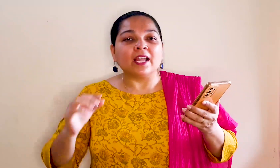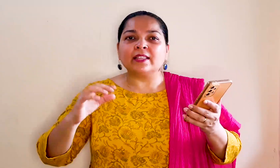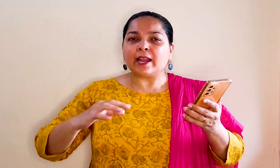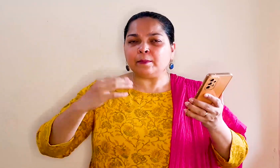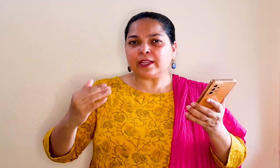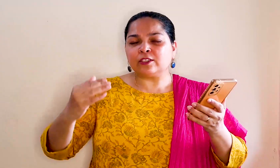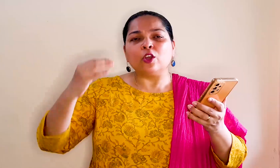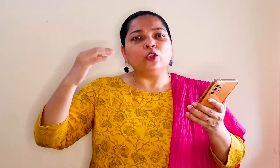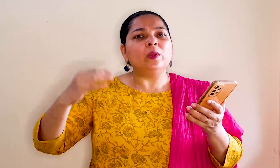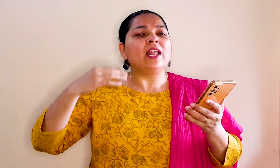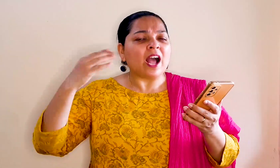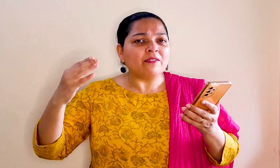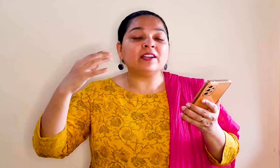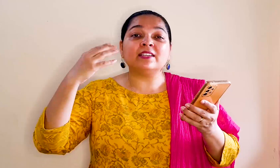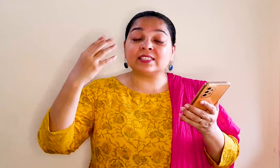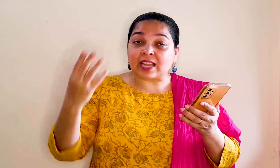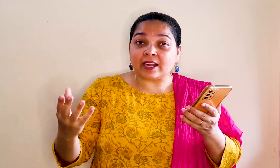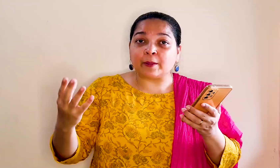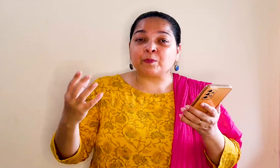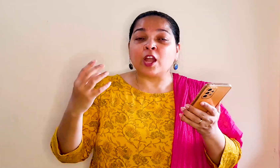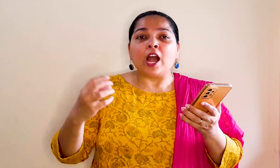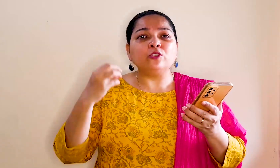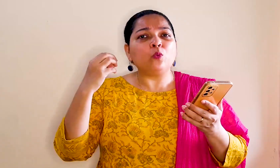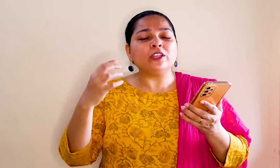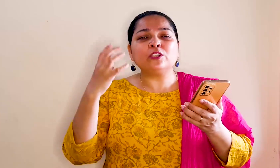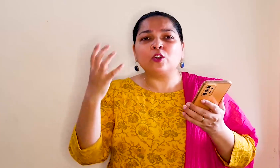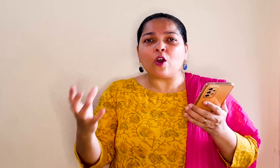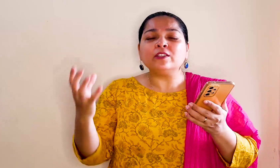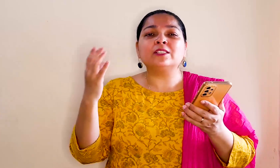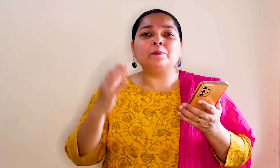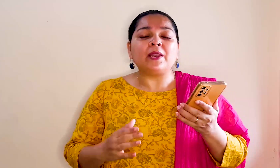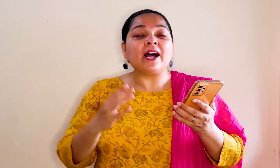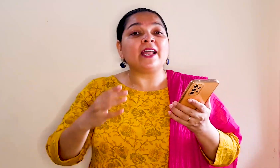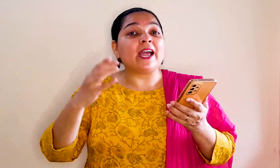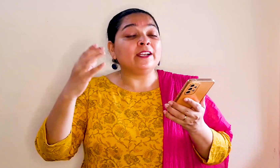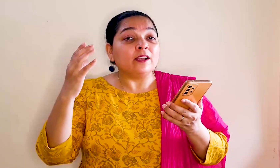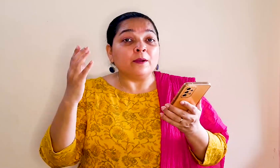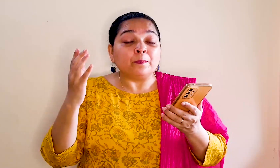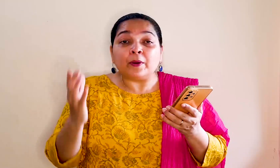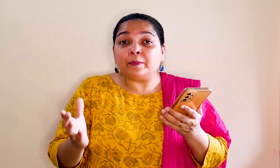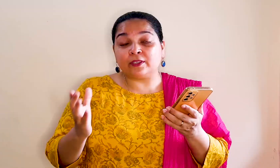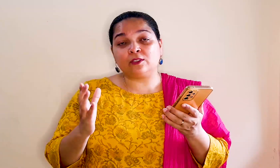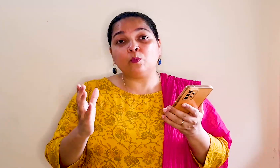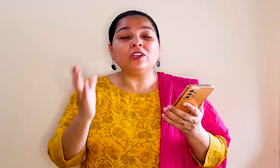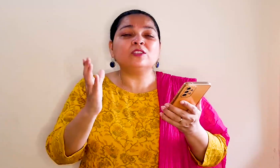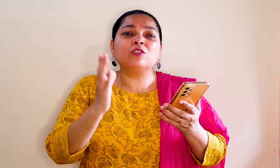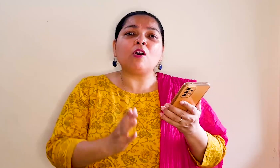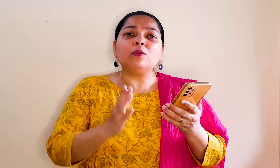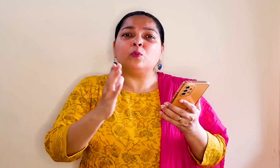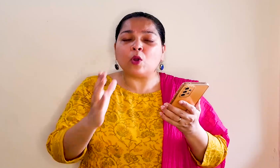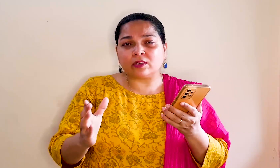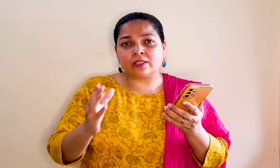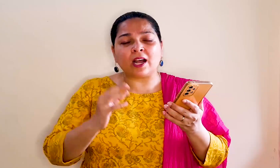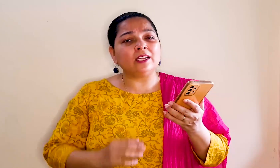purpose. That means you will have an understanding as to what is God's plan and purpose. What does